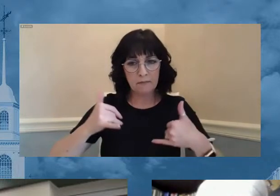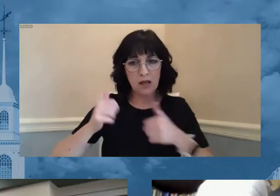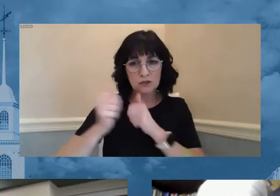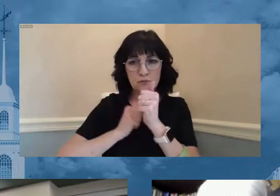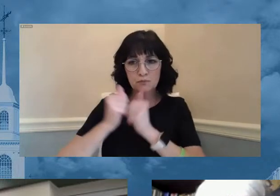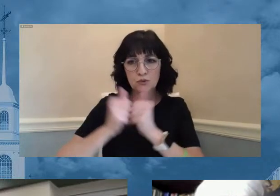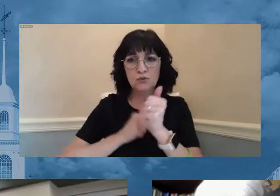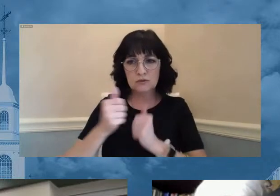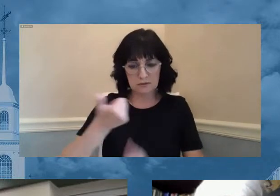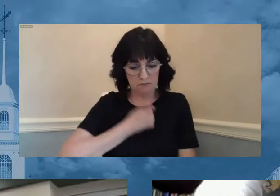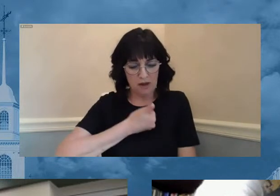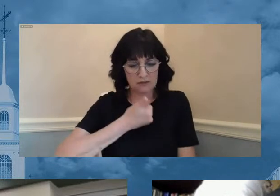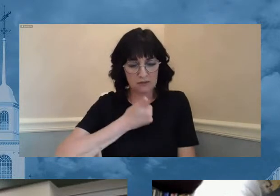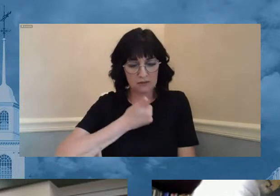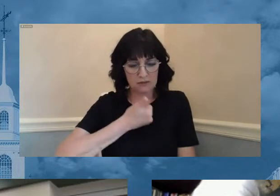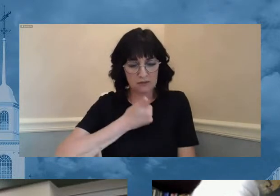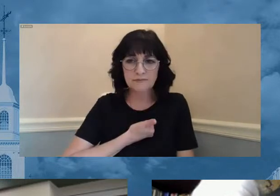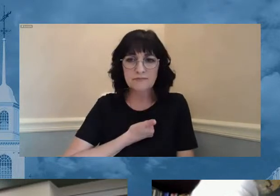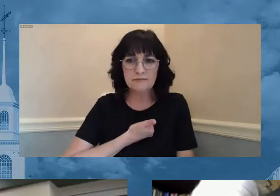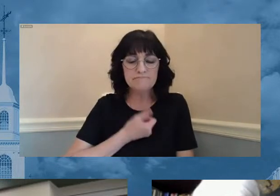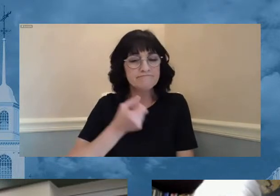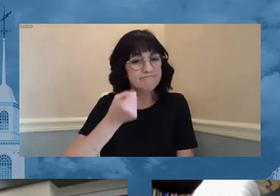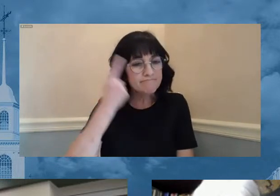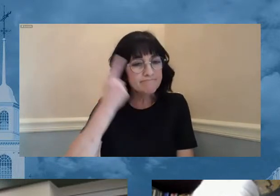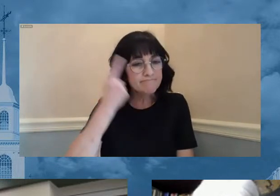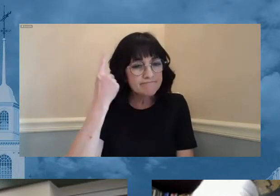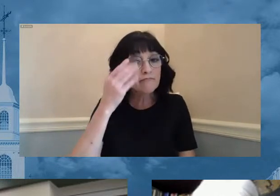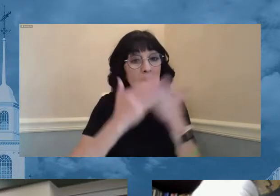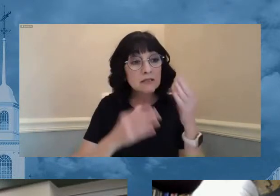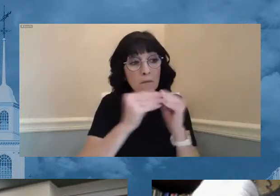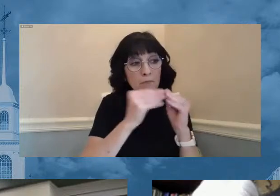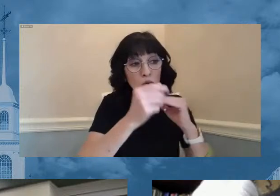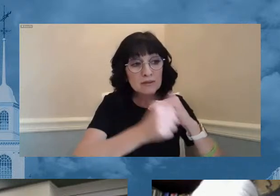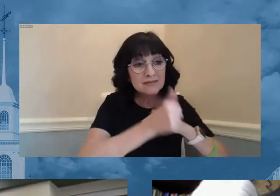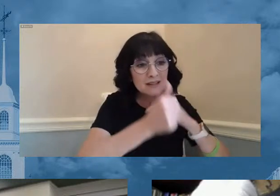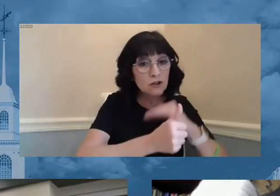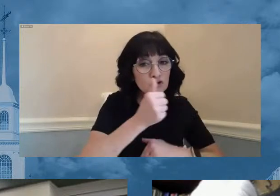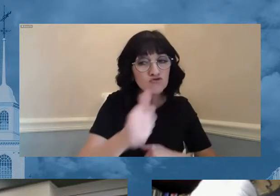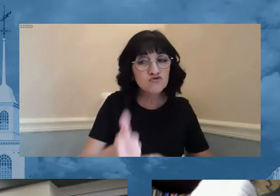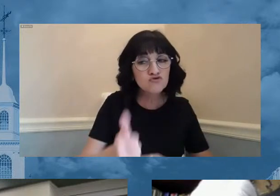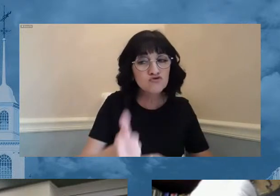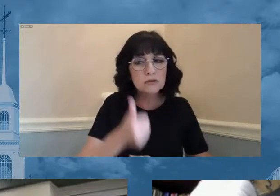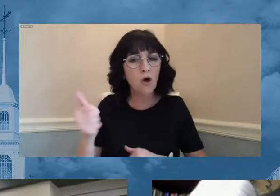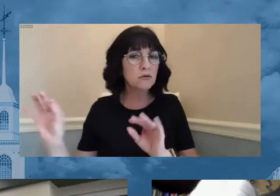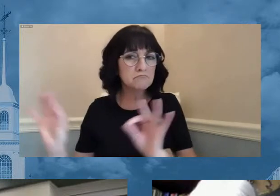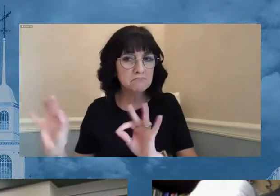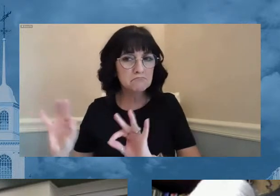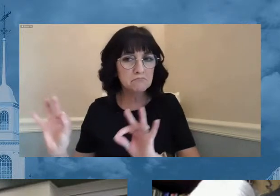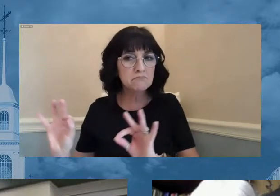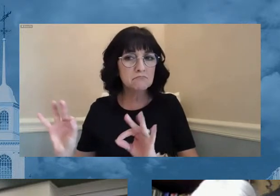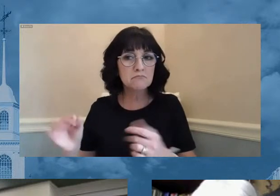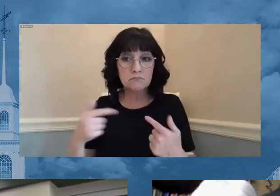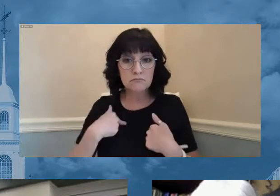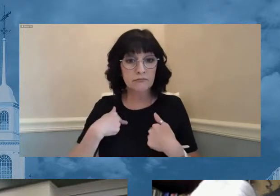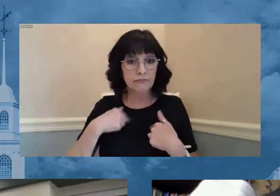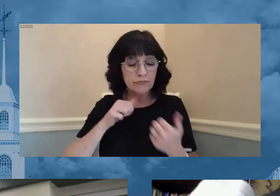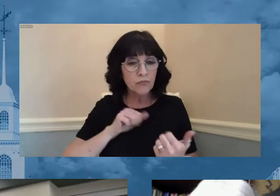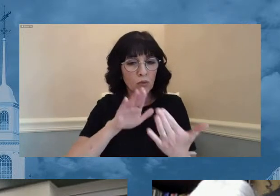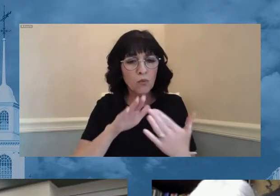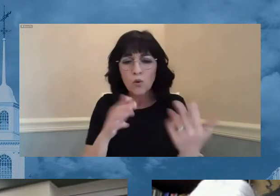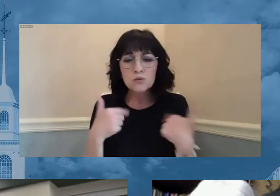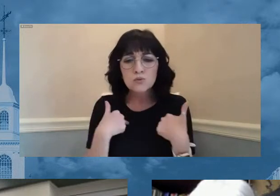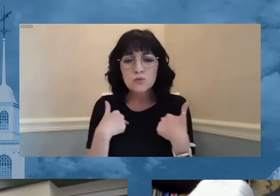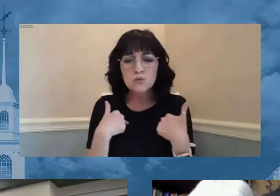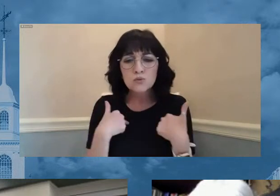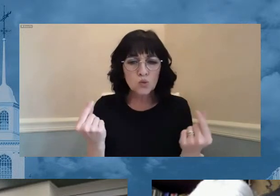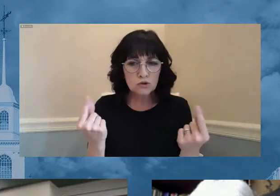are riskier than others, and we've approached it in a smart way, figuring out where risk is and where